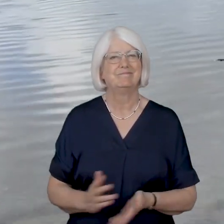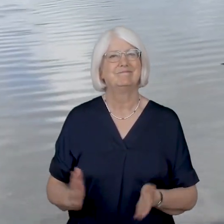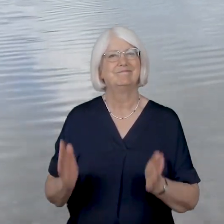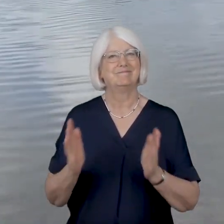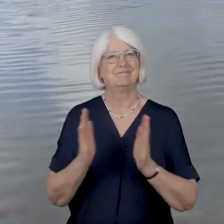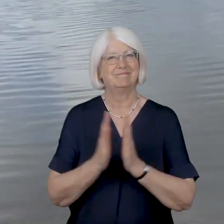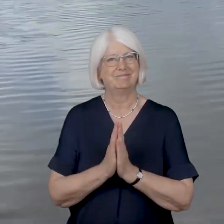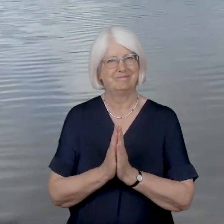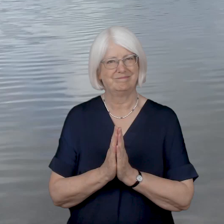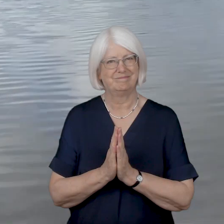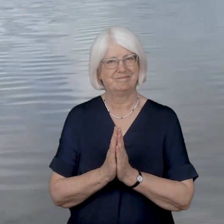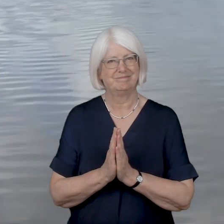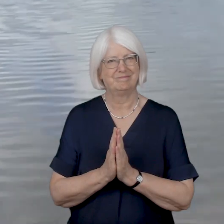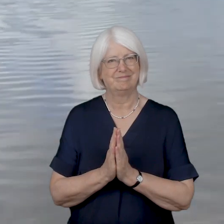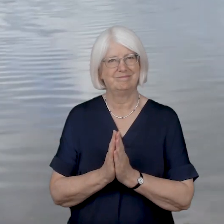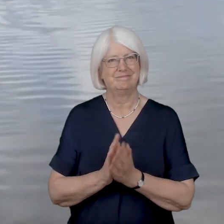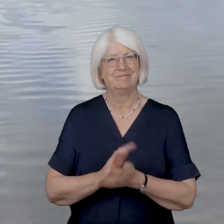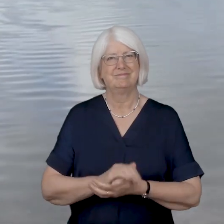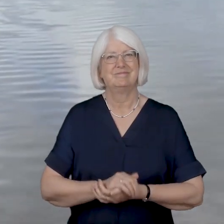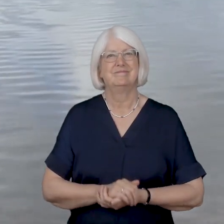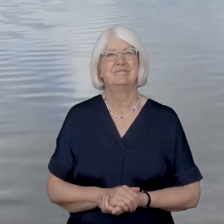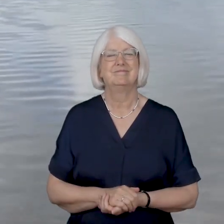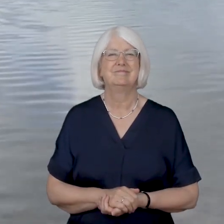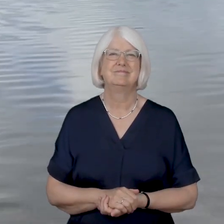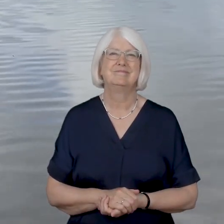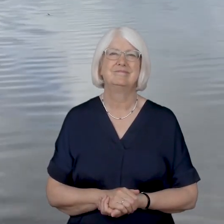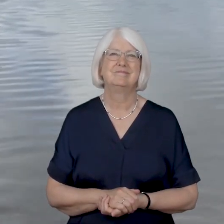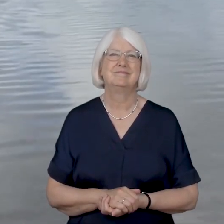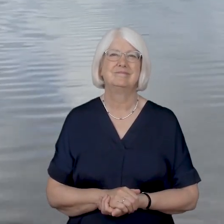And we bring our hands back into prayer position.